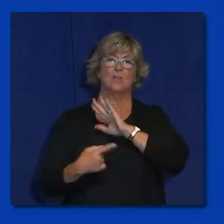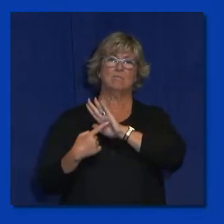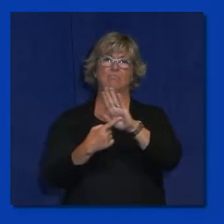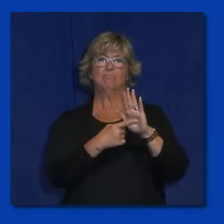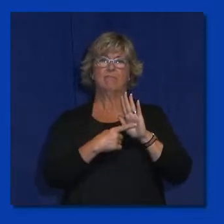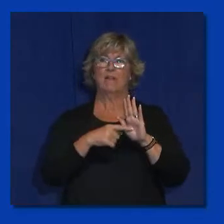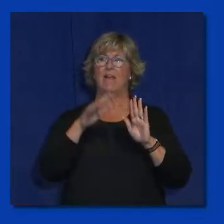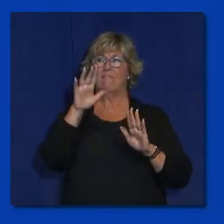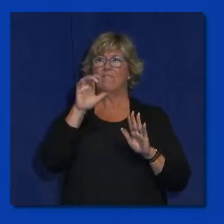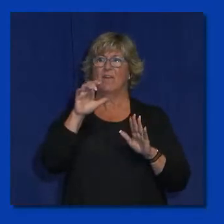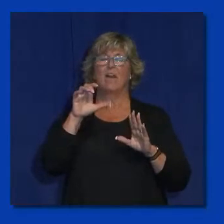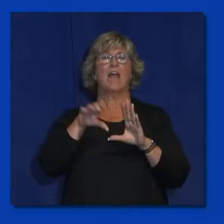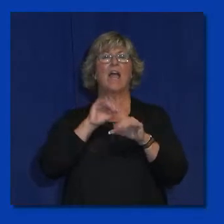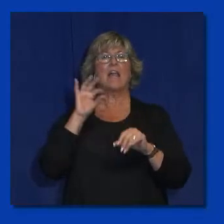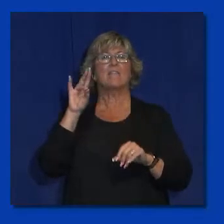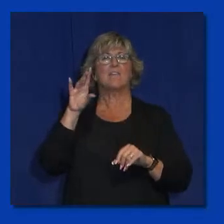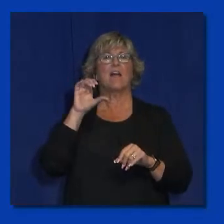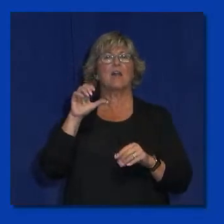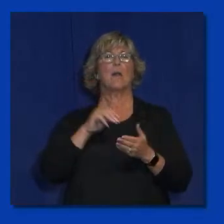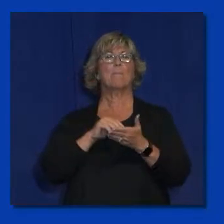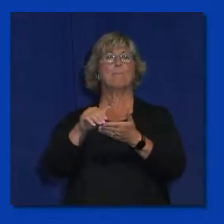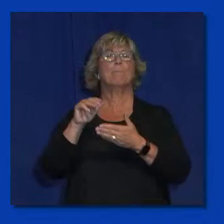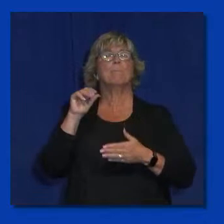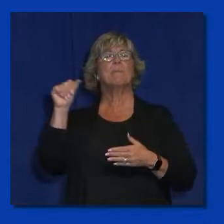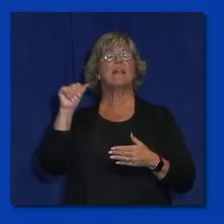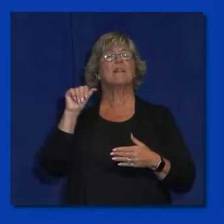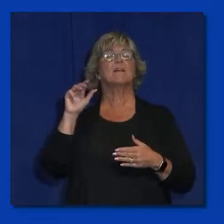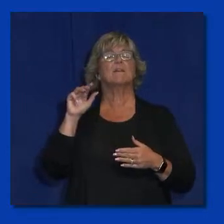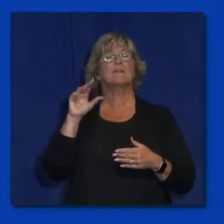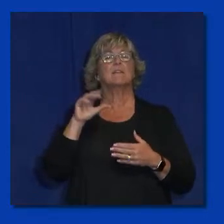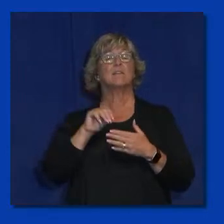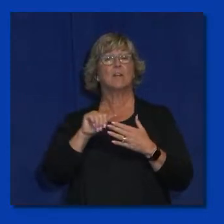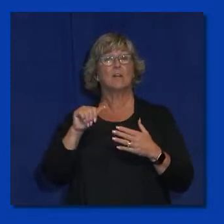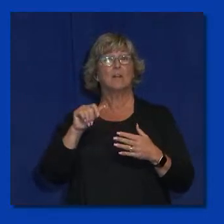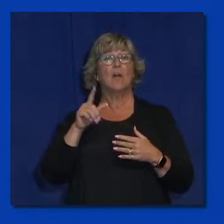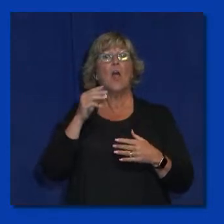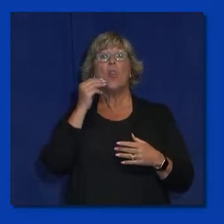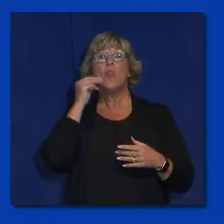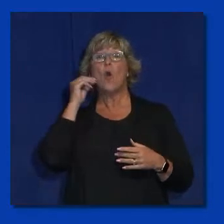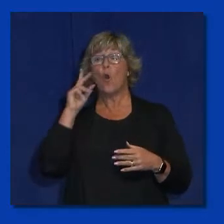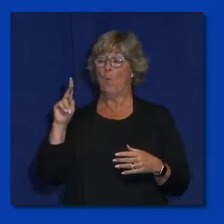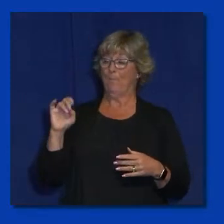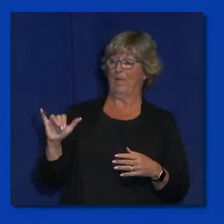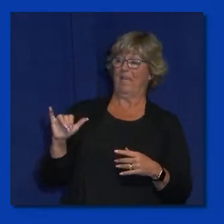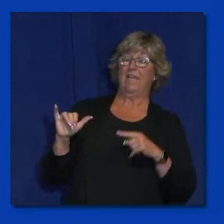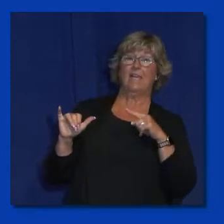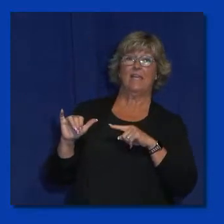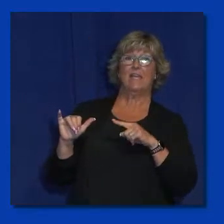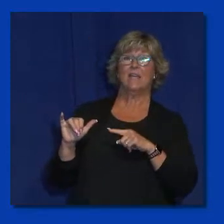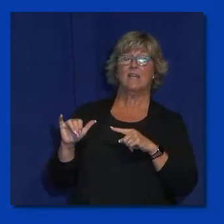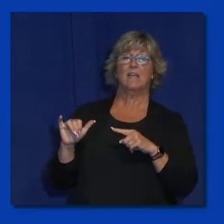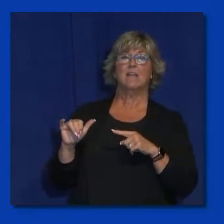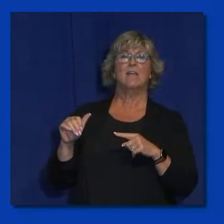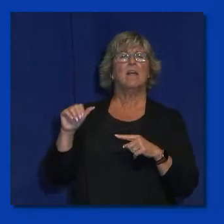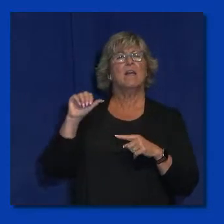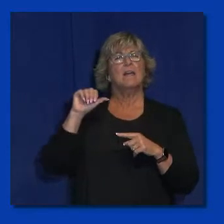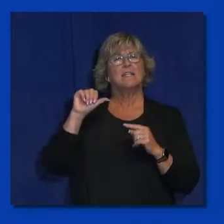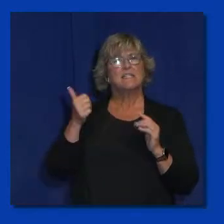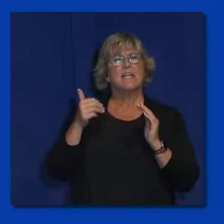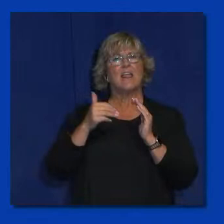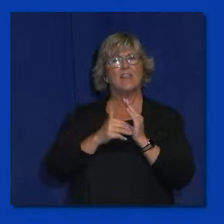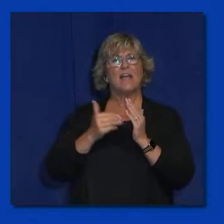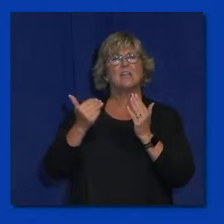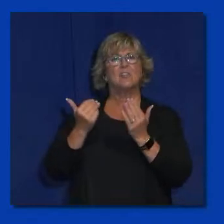in $500 of the $700 million new request. We want to expand home key. By the way, I don't know if you just saw, we crossed 10,000